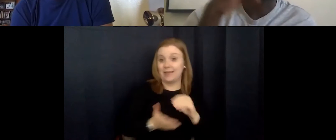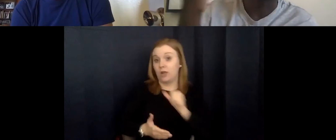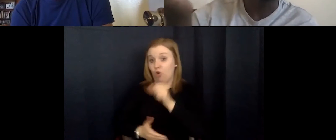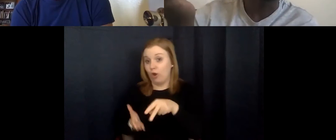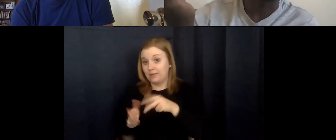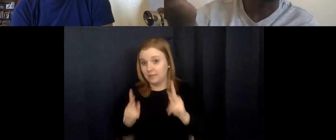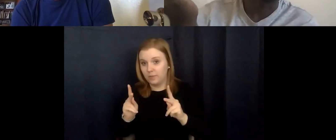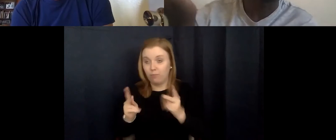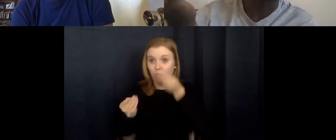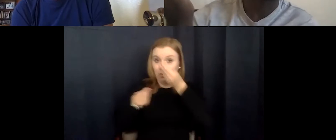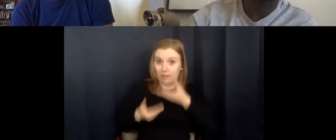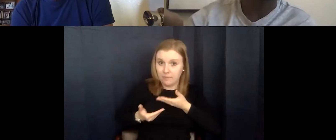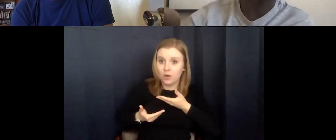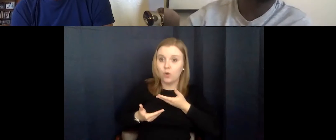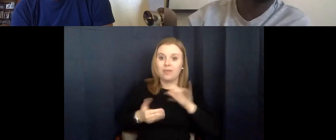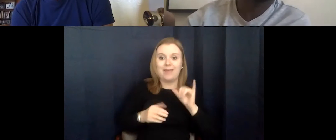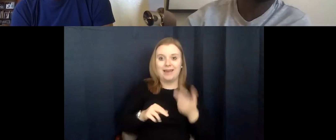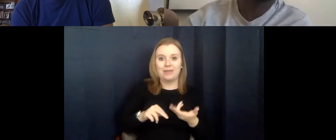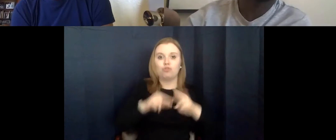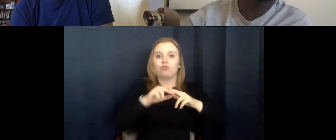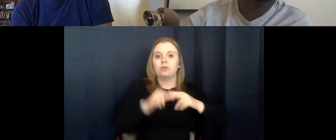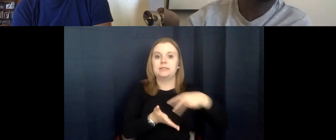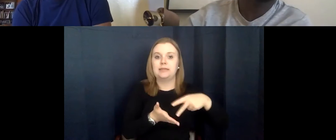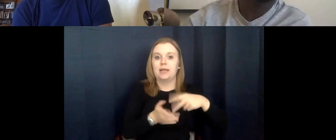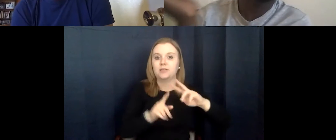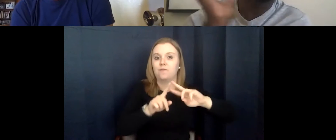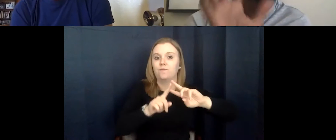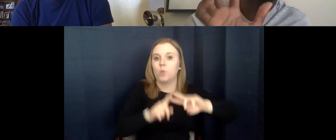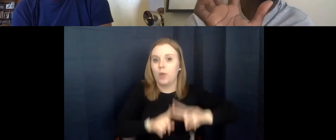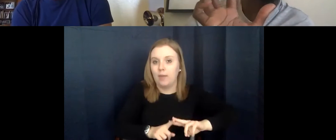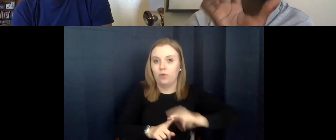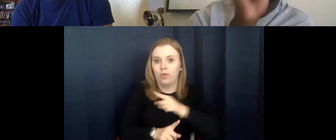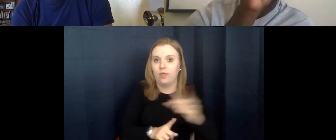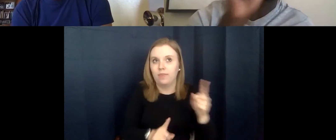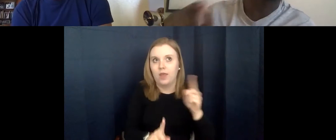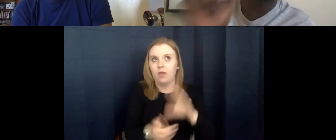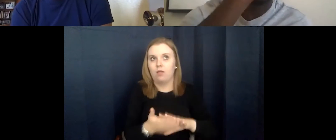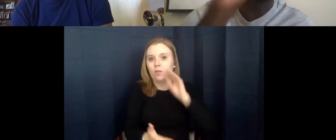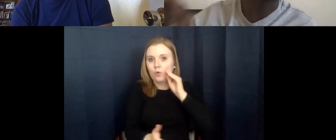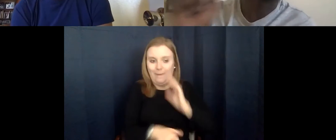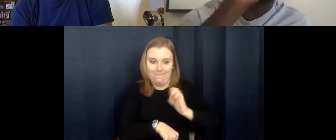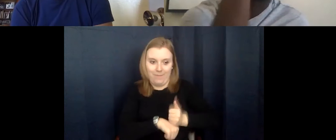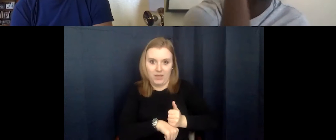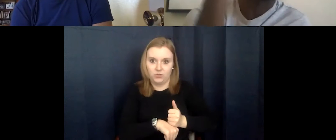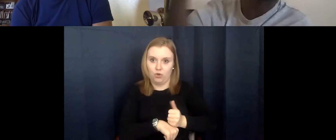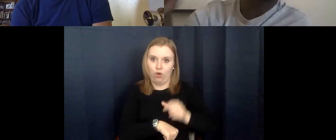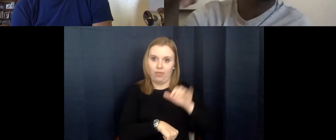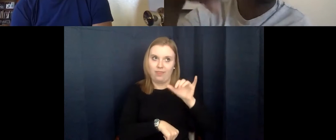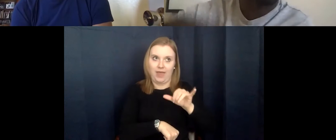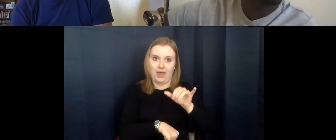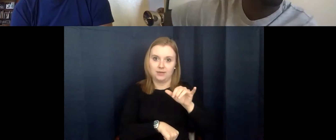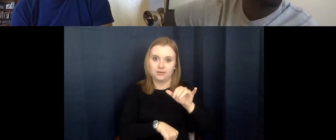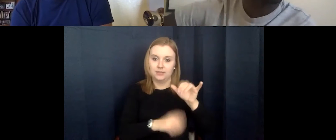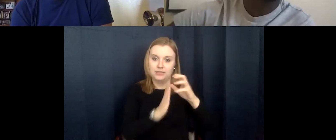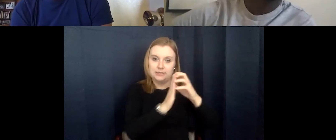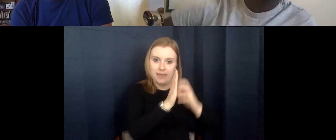the increased dance vocabulary they were introduced to based off of what that were related. So the text related to what